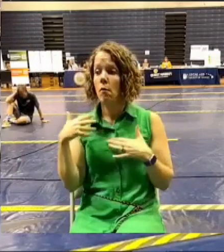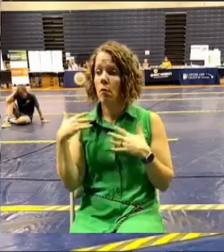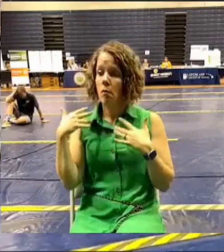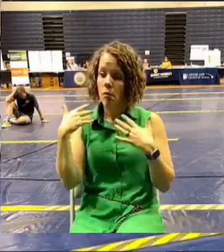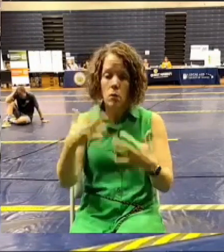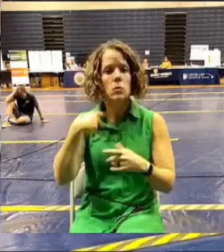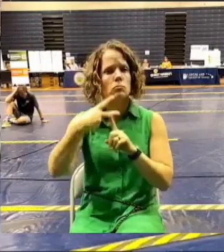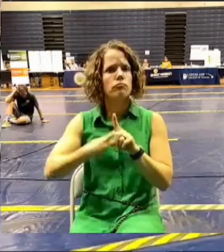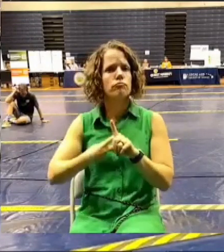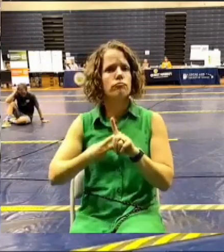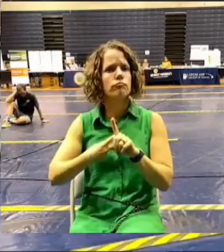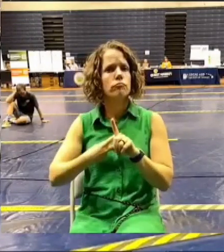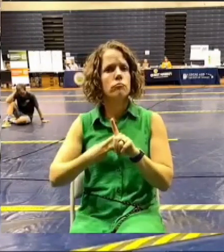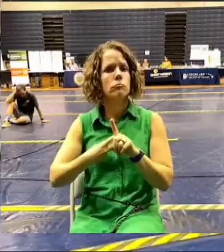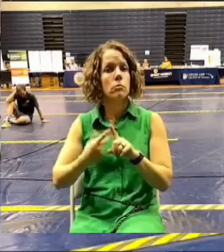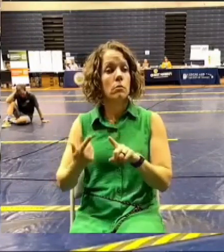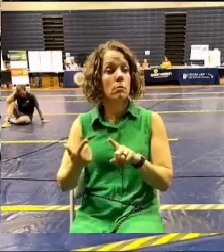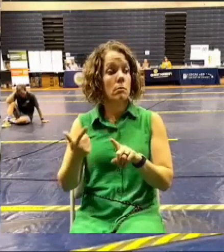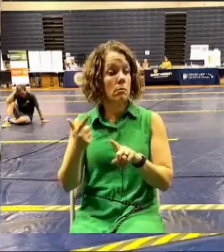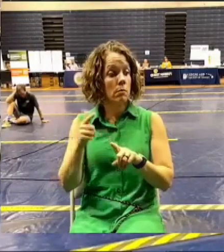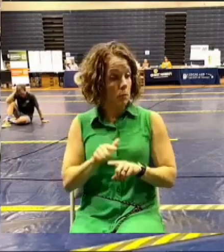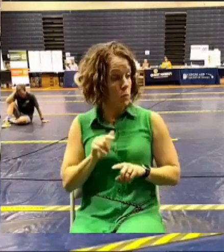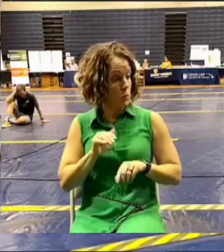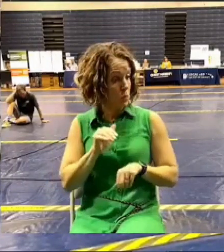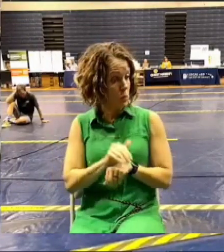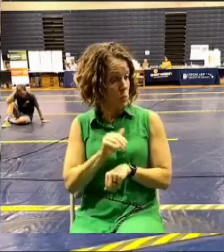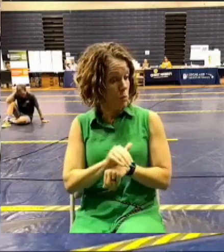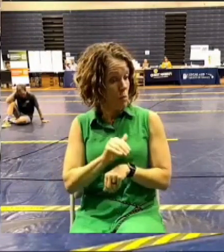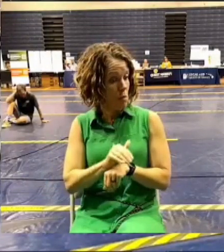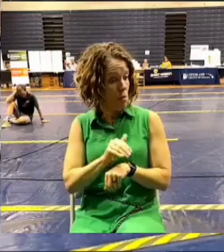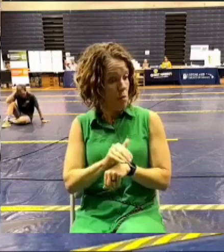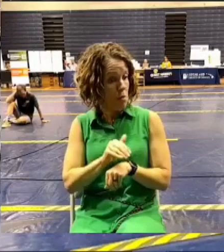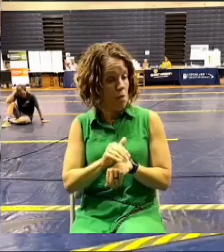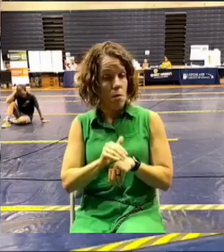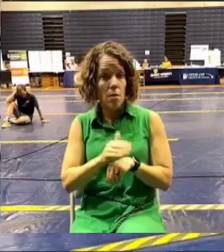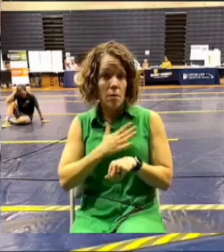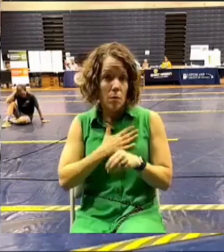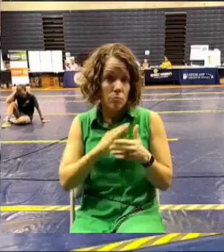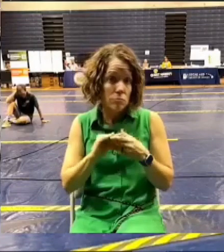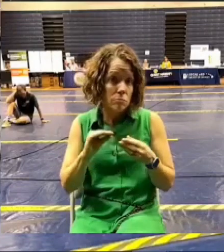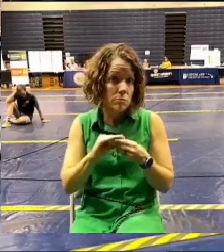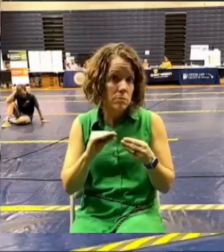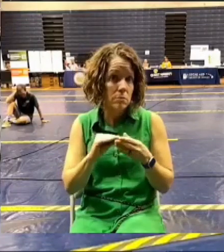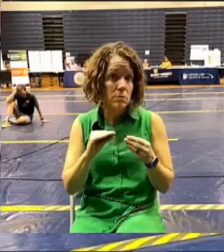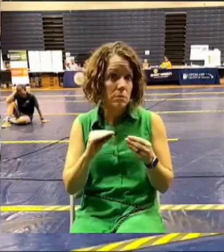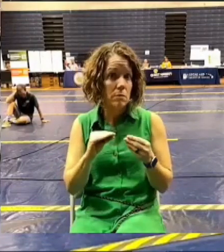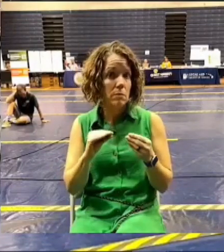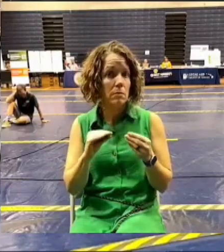might help some of you.